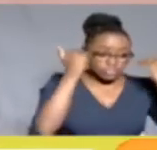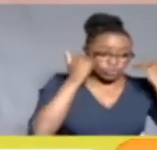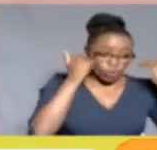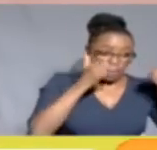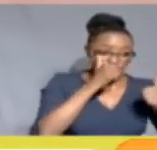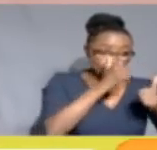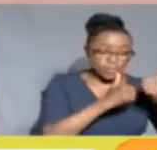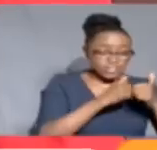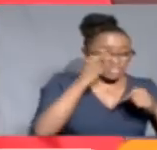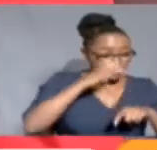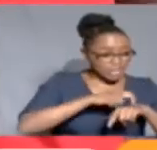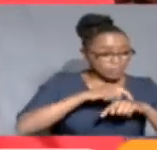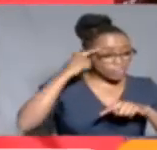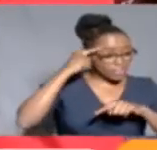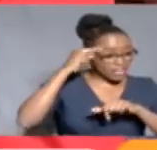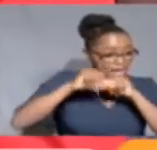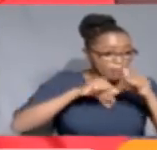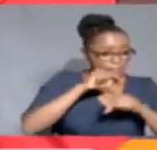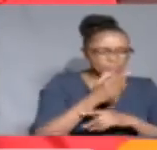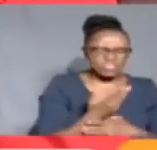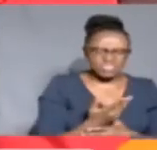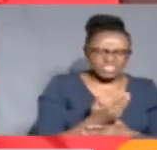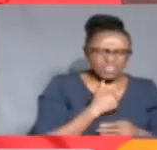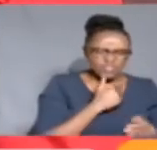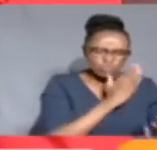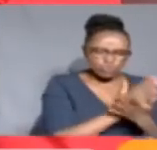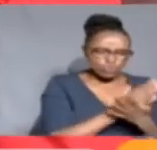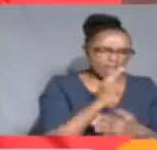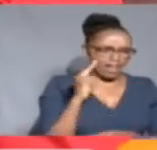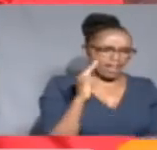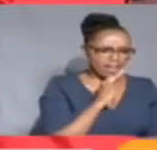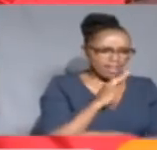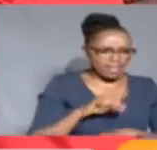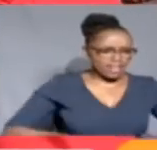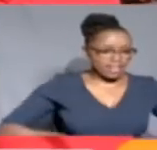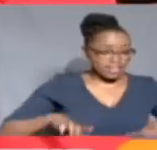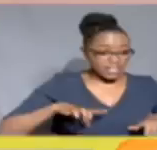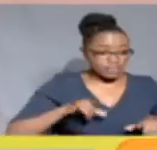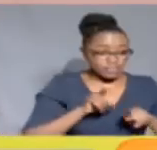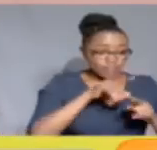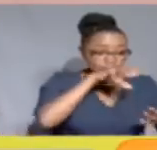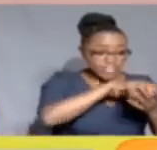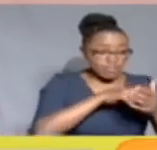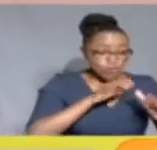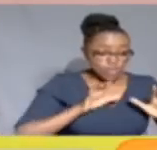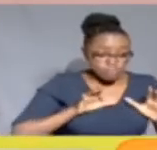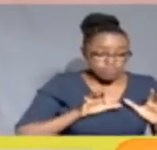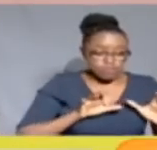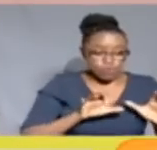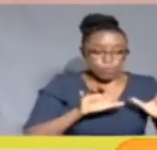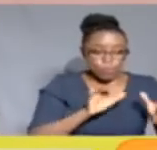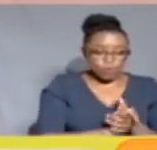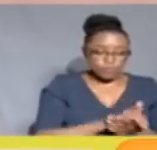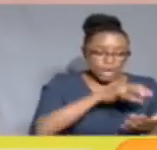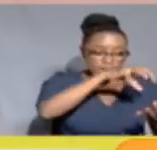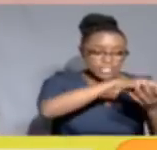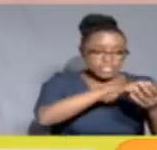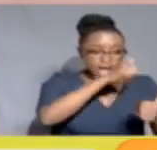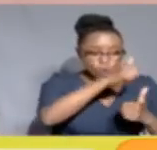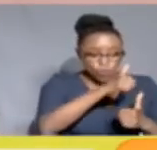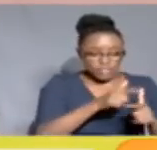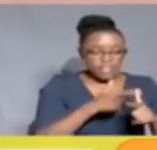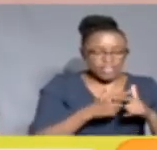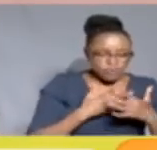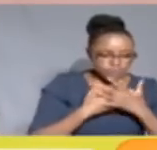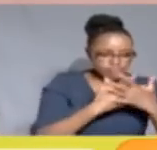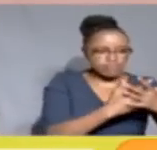which when you think about it, they've already gone through really tough lives and circumstances that pushes them into circumstances that will put them into